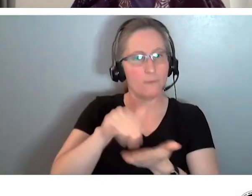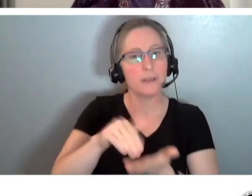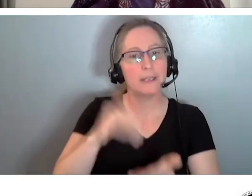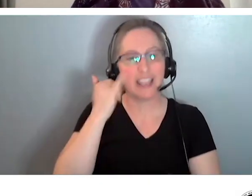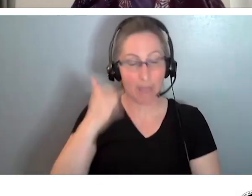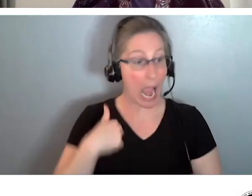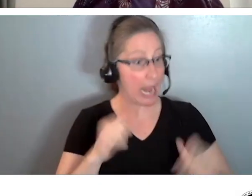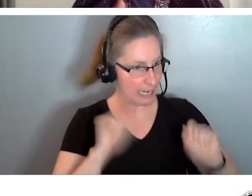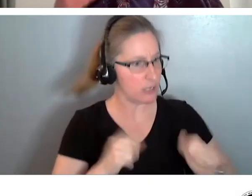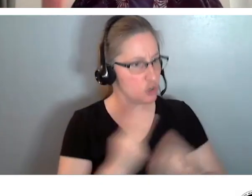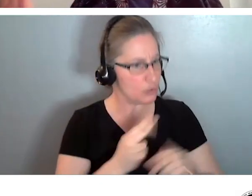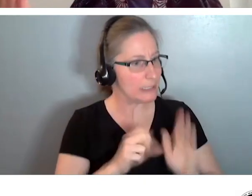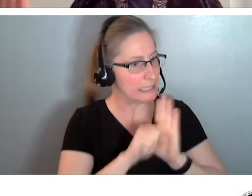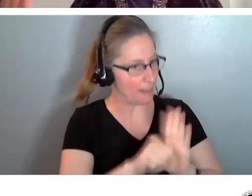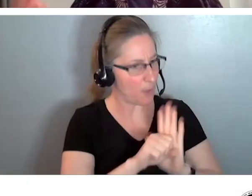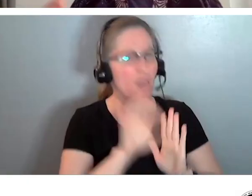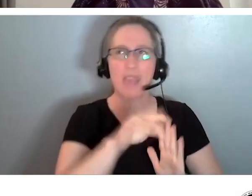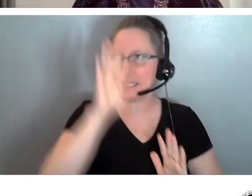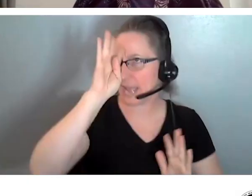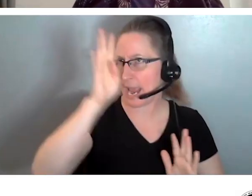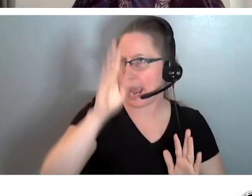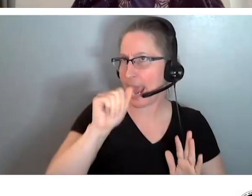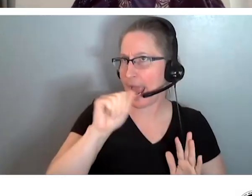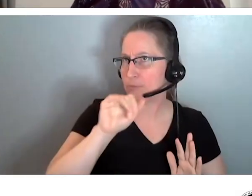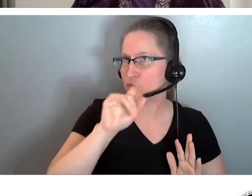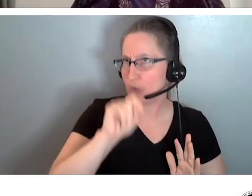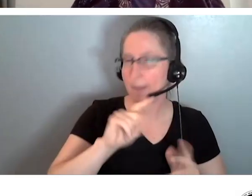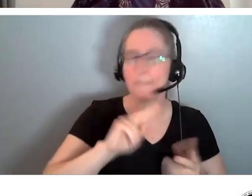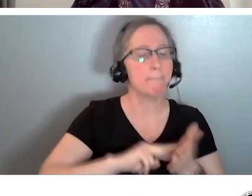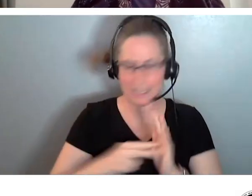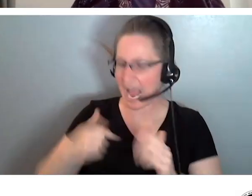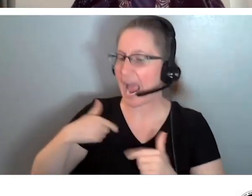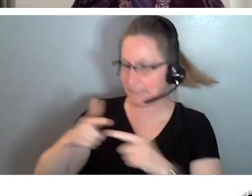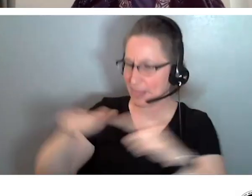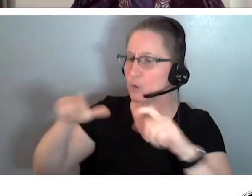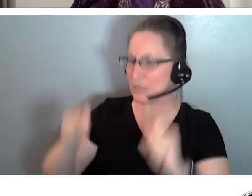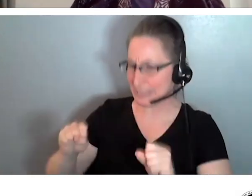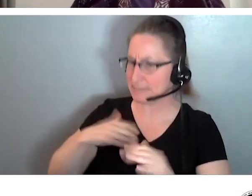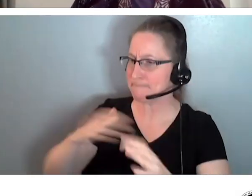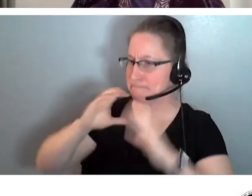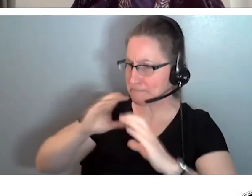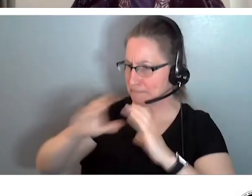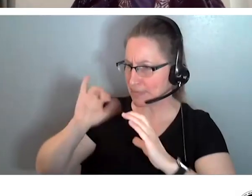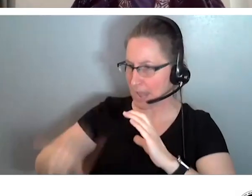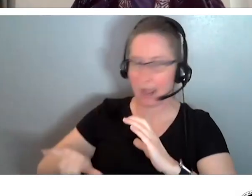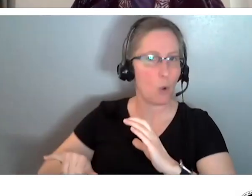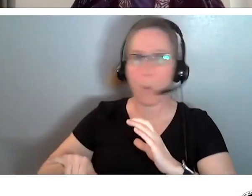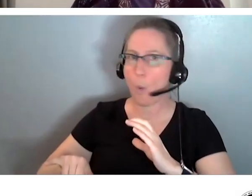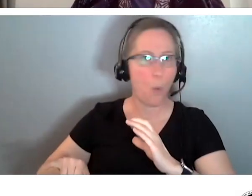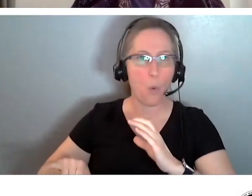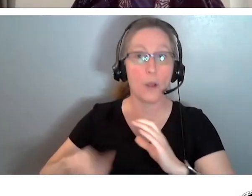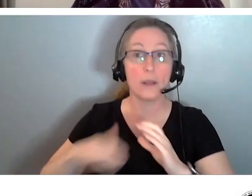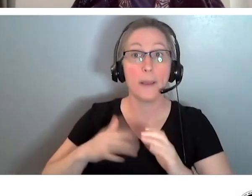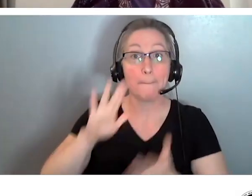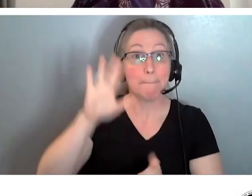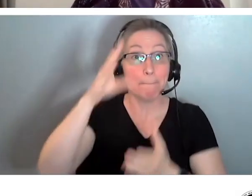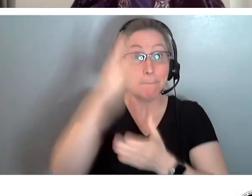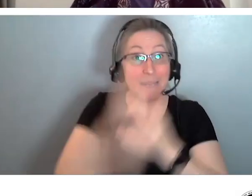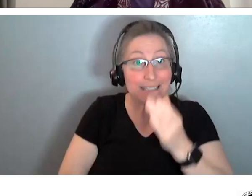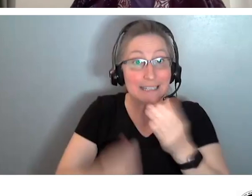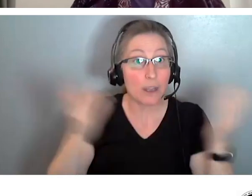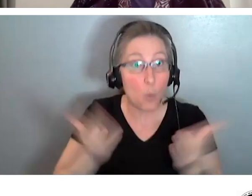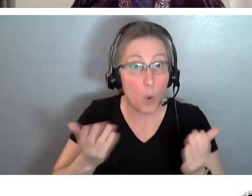can use symbols, which are abstract representations, you are linguistic. No, no, no. The missing piece is